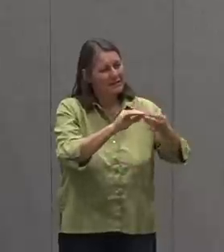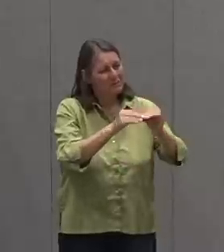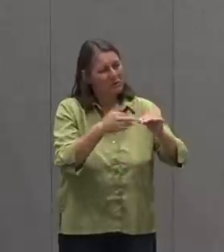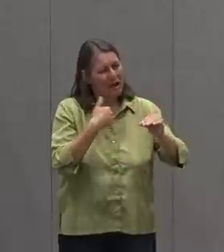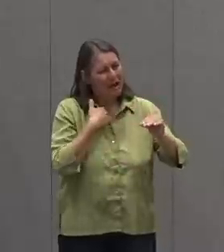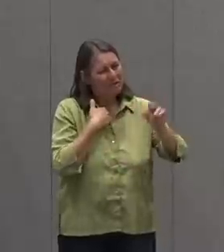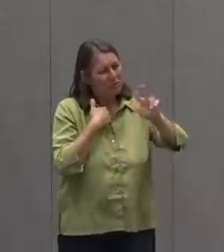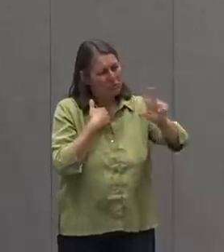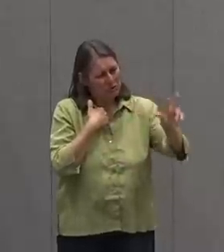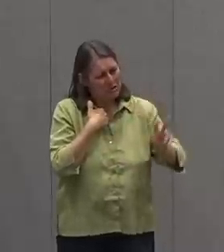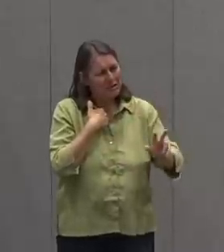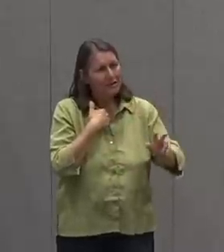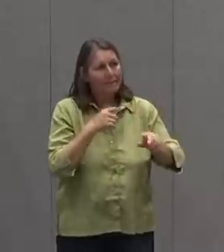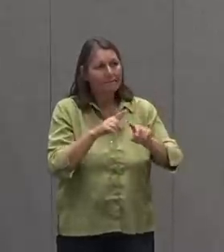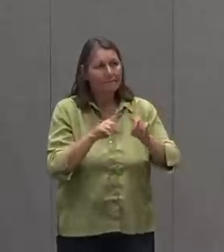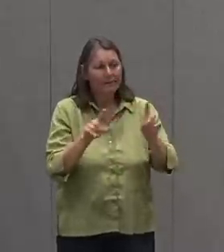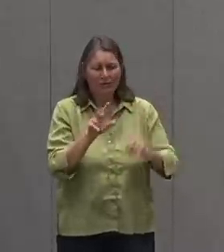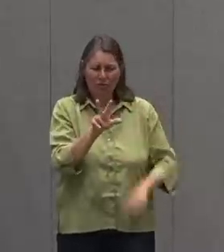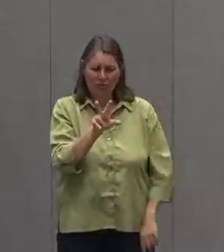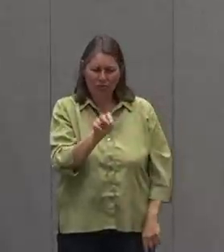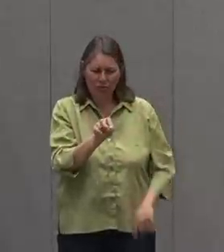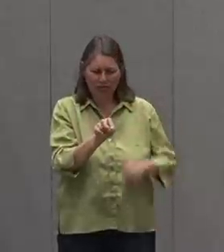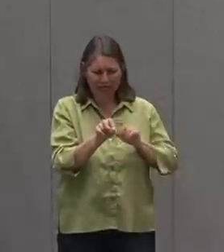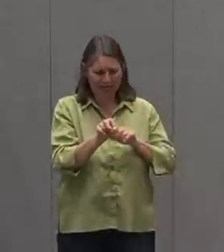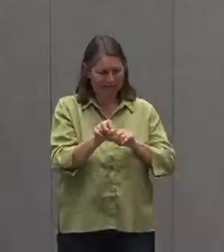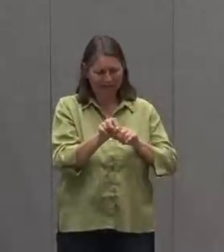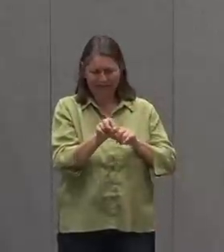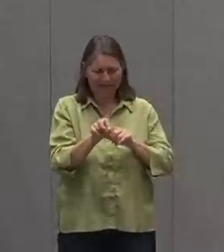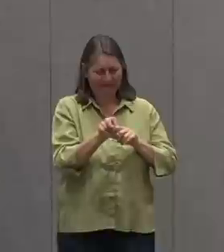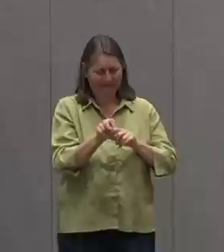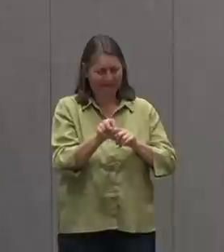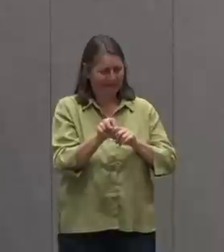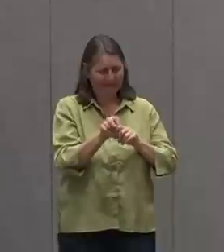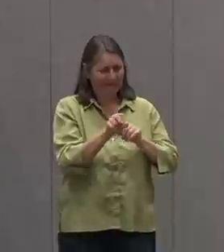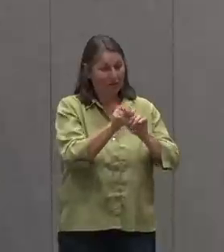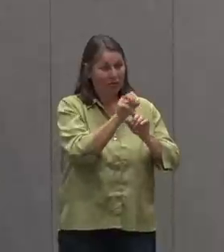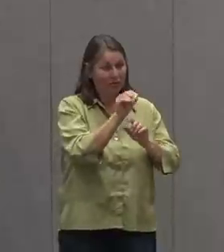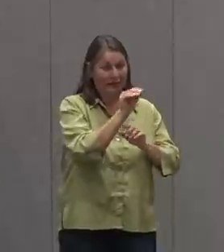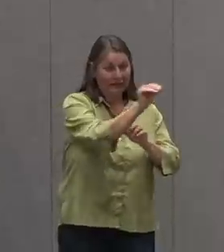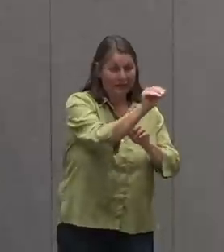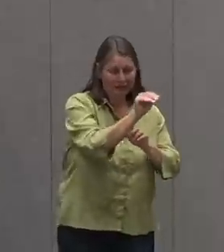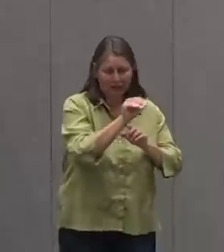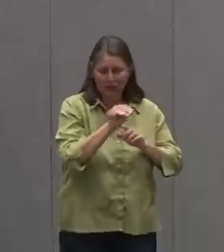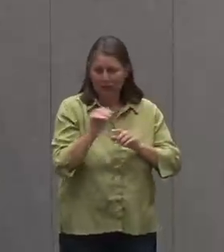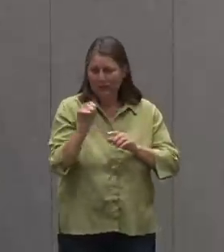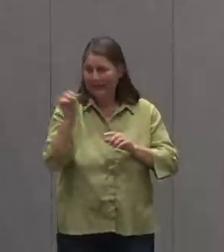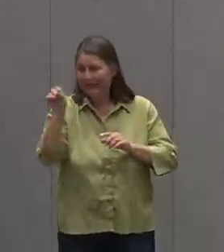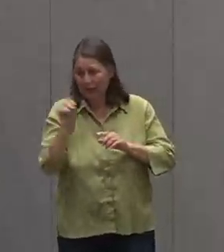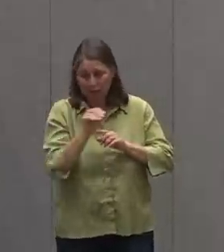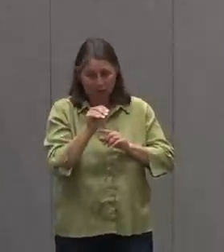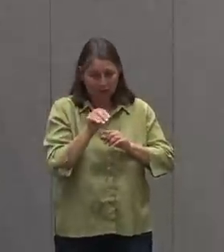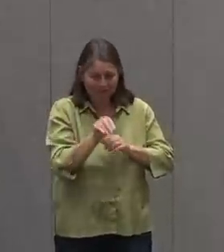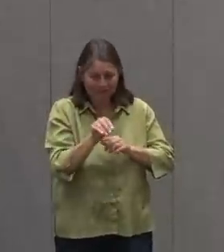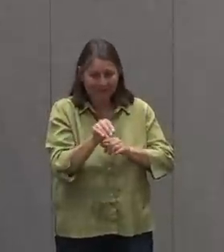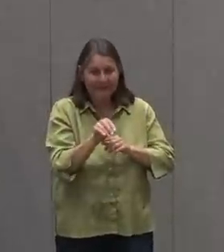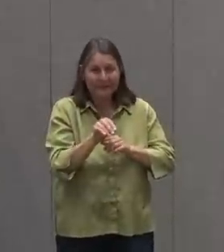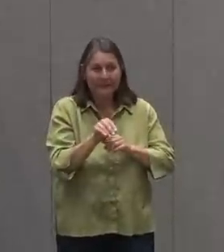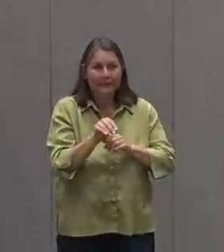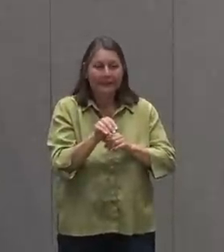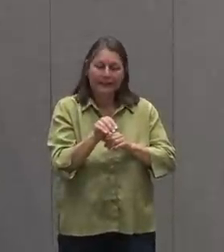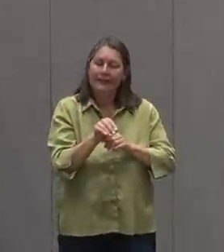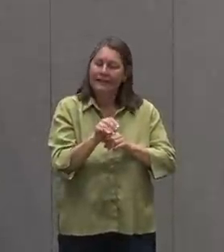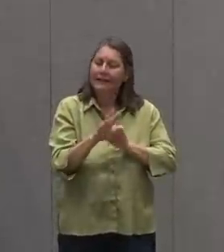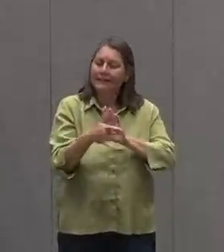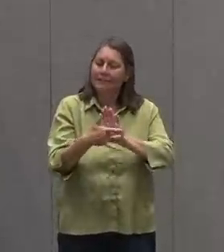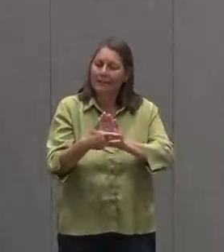came to 30, I wasn't really sure, did I need to put that 30 over here? Did I need to put that 30 over here? And it ended up